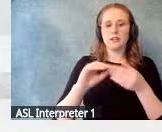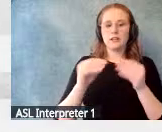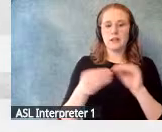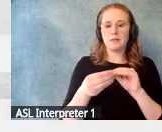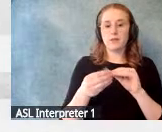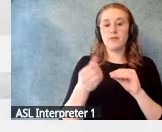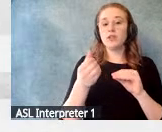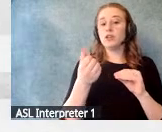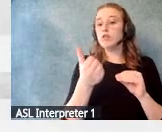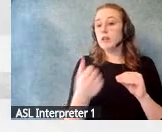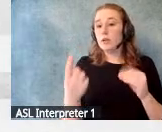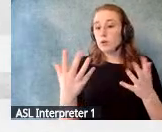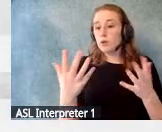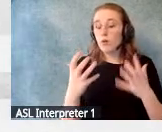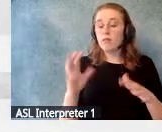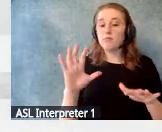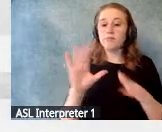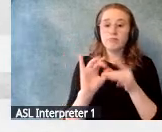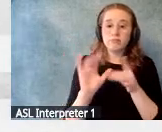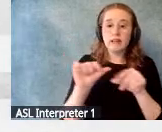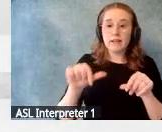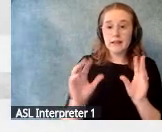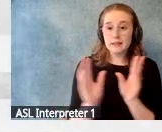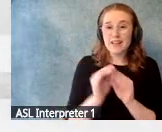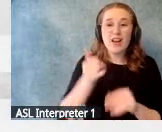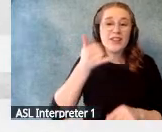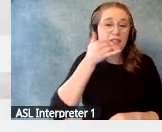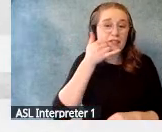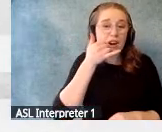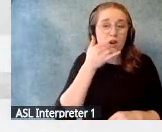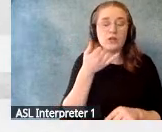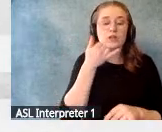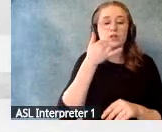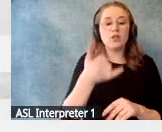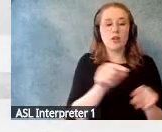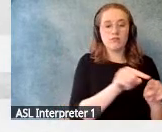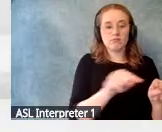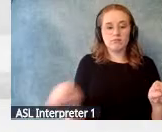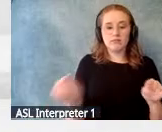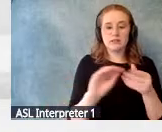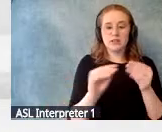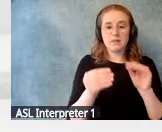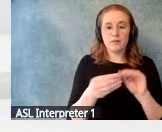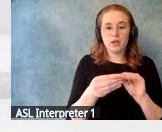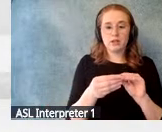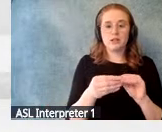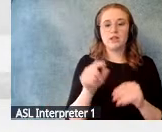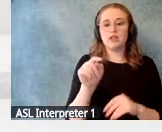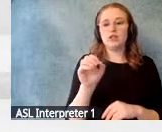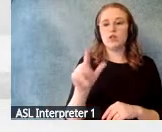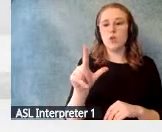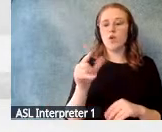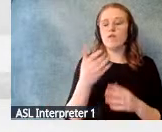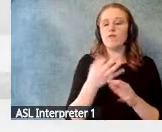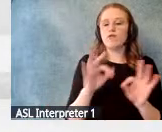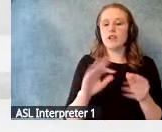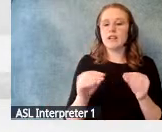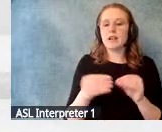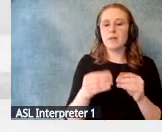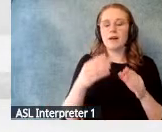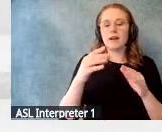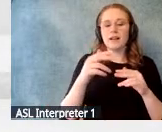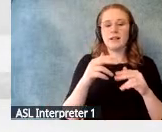wishes to testify at this meeting by phone should call any of the toll-free numbers that are listed on the slide,